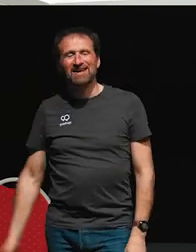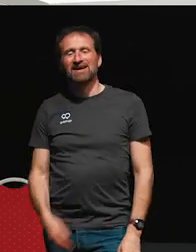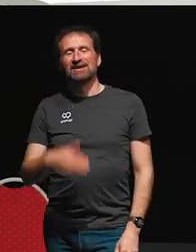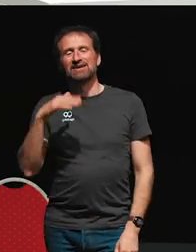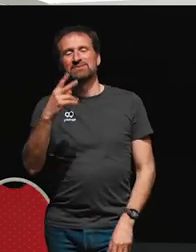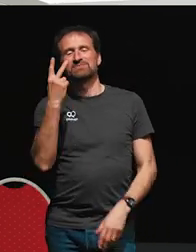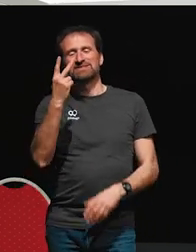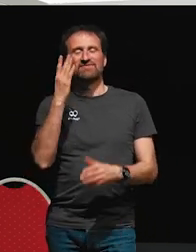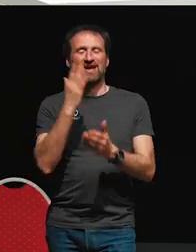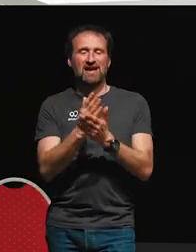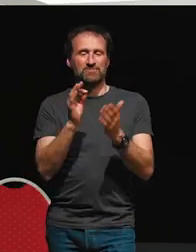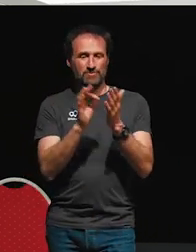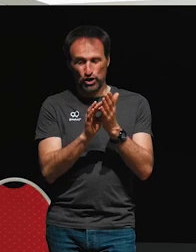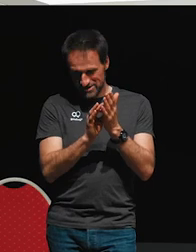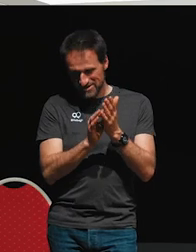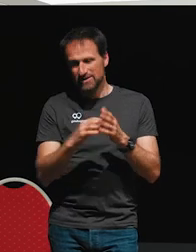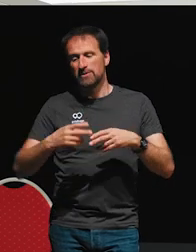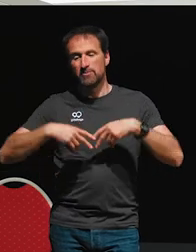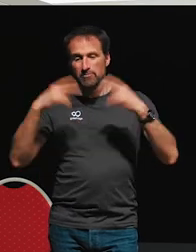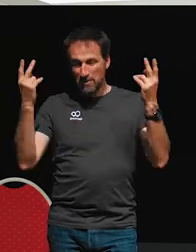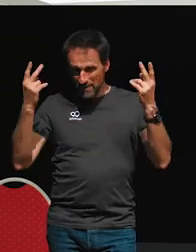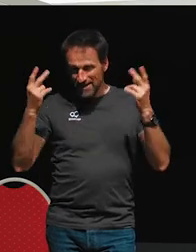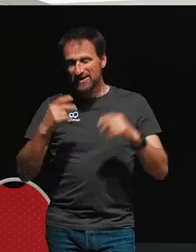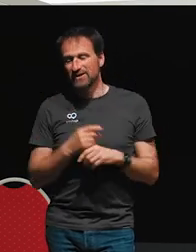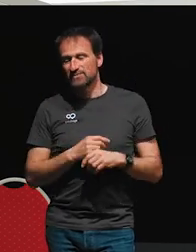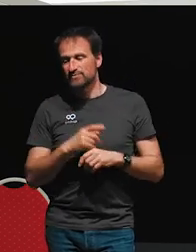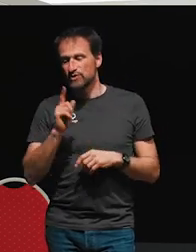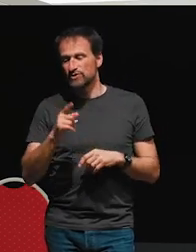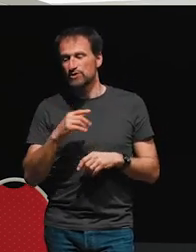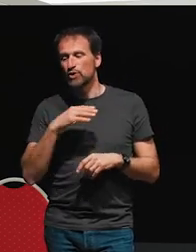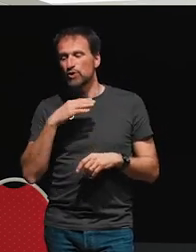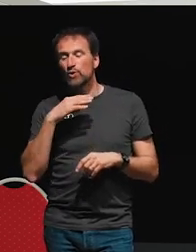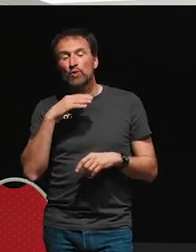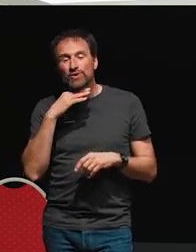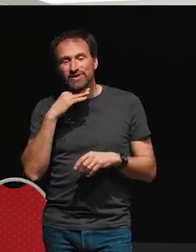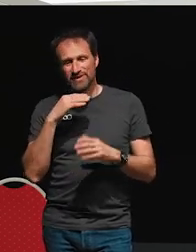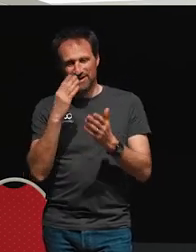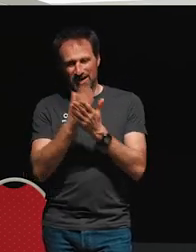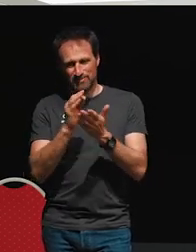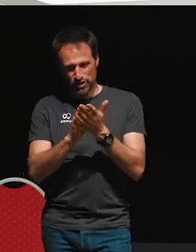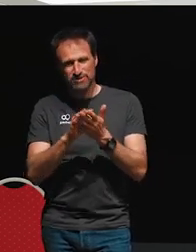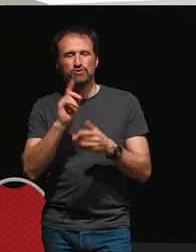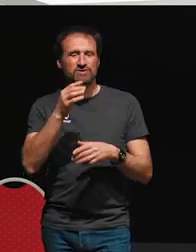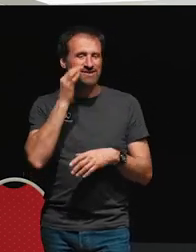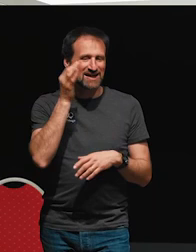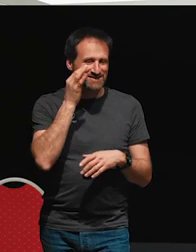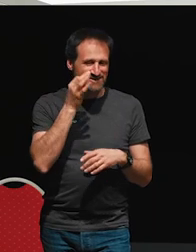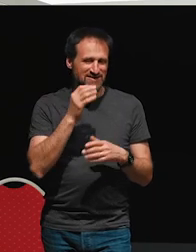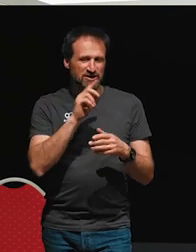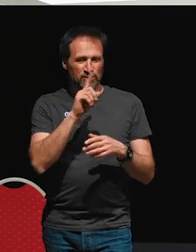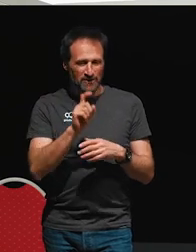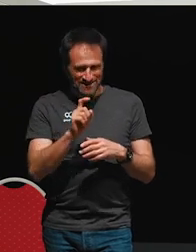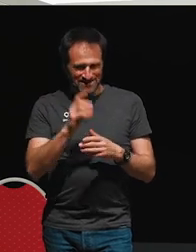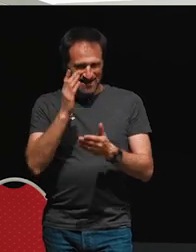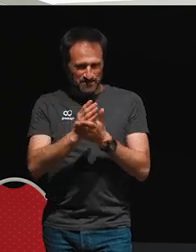public, you have a dog request endpoint, which will get you pictures of dogs. and you have a cat's request endpoint, which